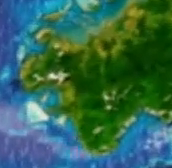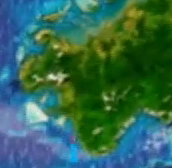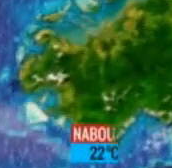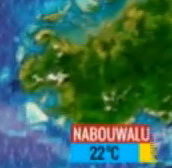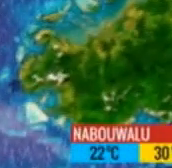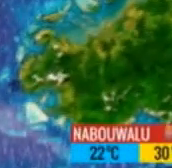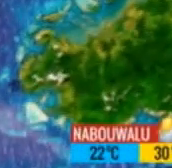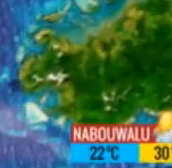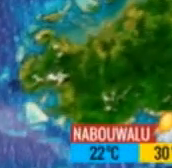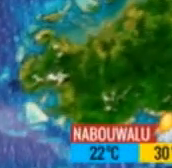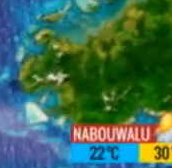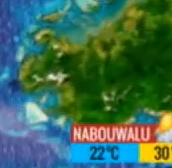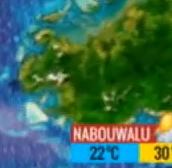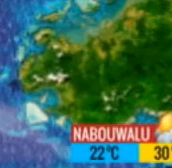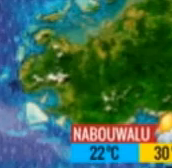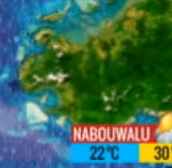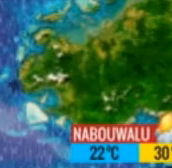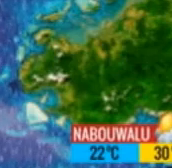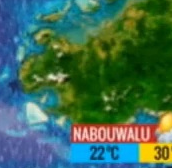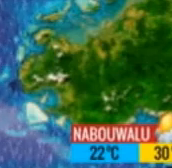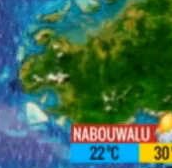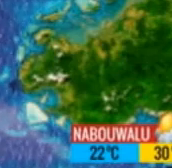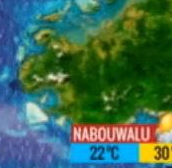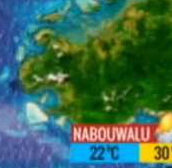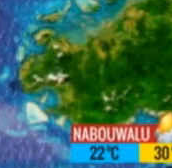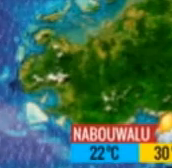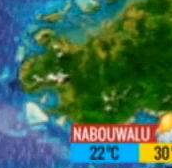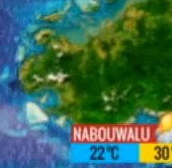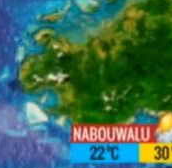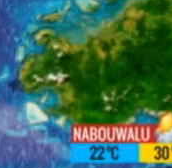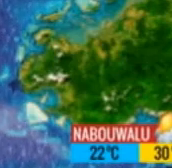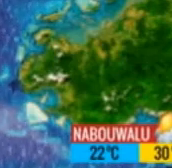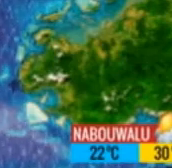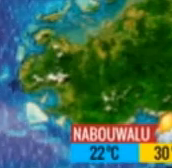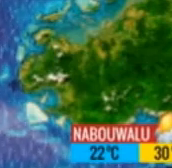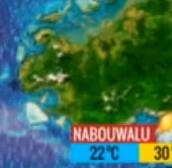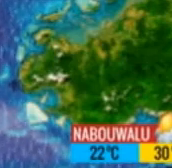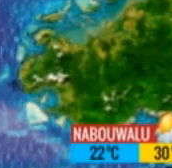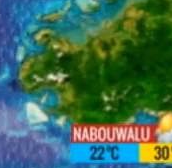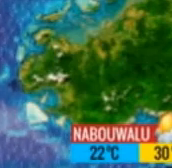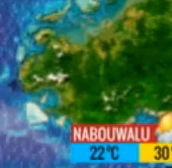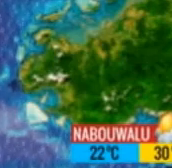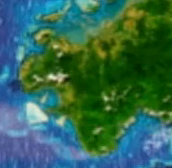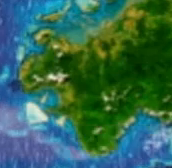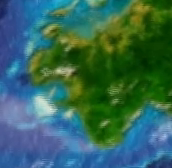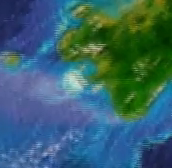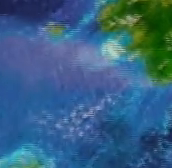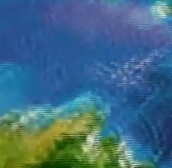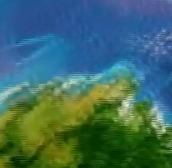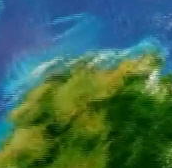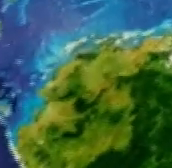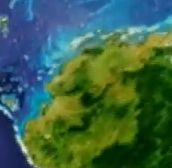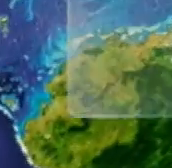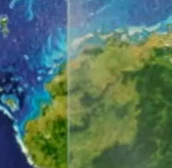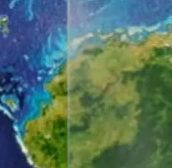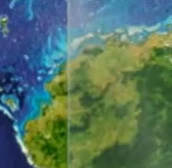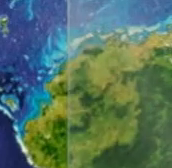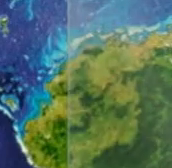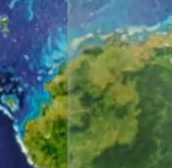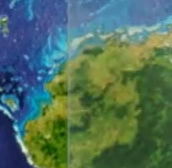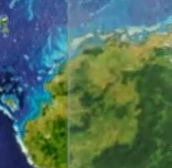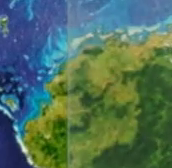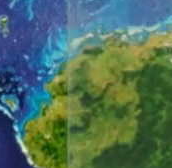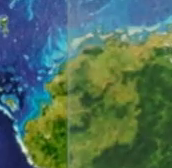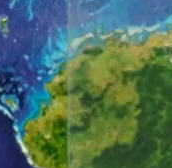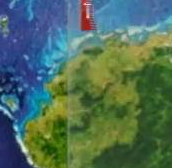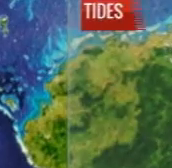is more activeness of sunshine, a great sight to see and visit as well. At sea, southeast winds 20